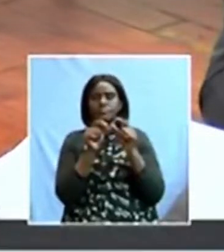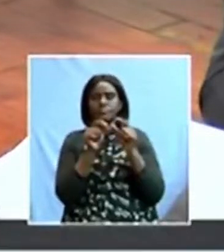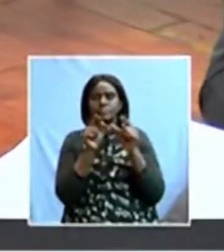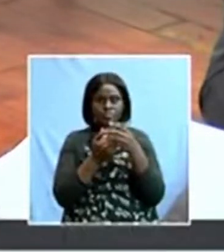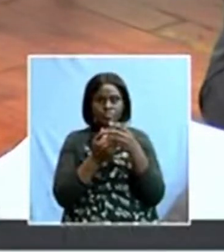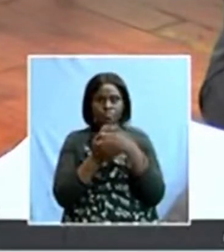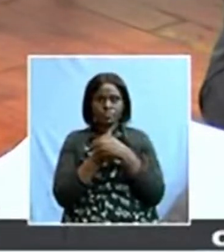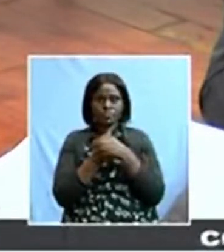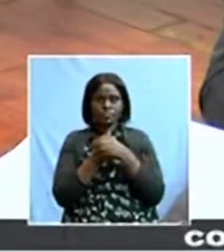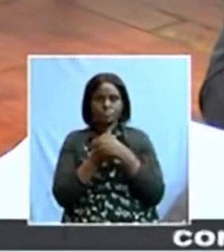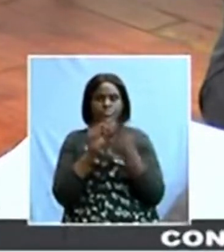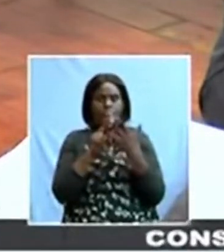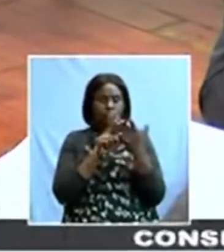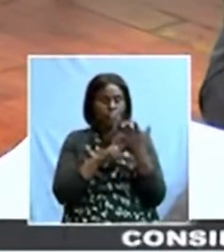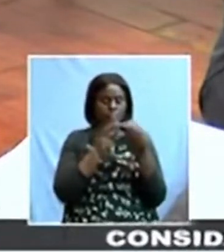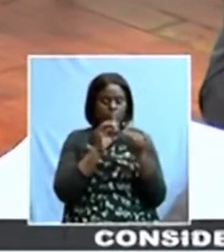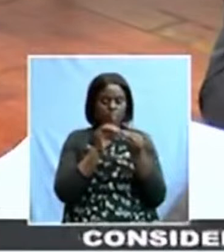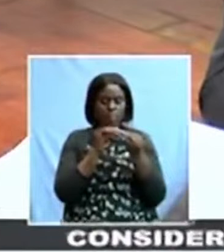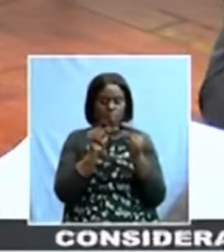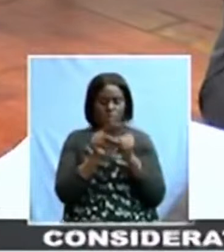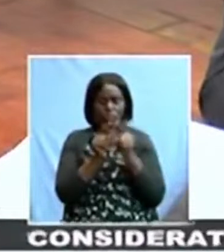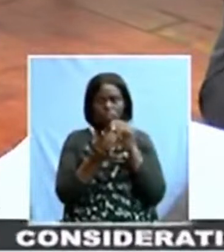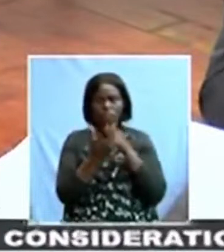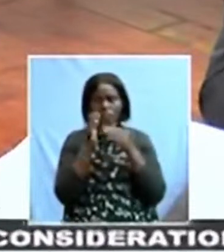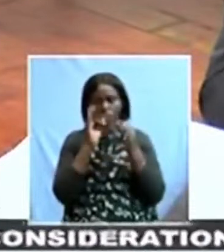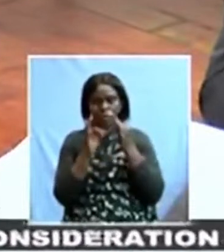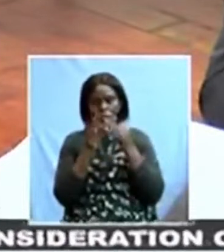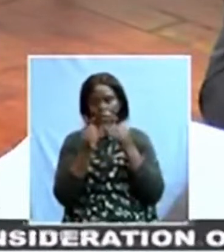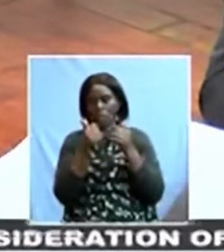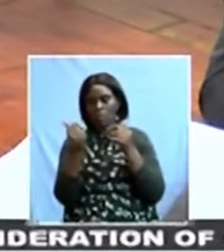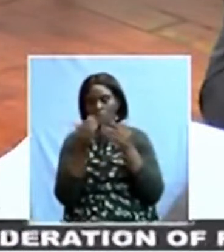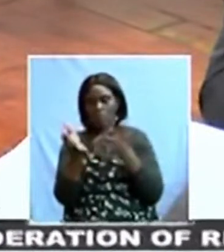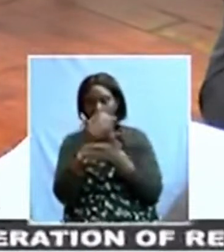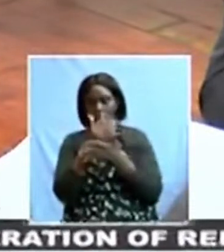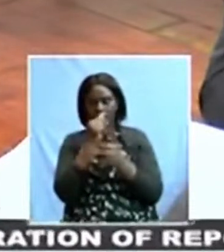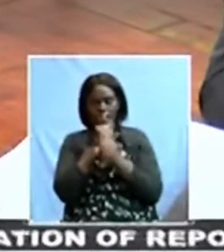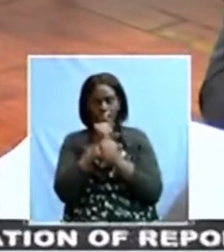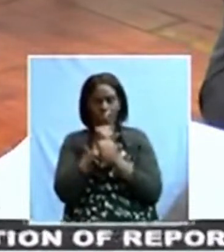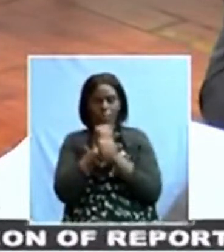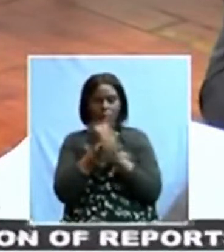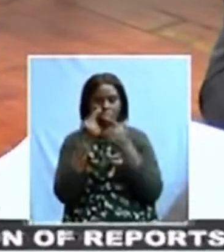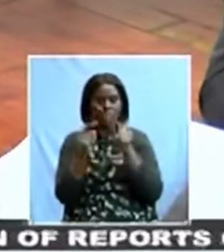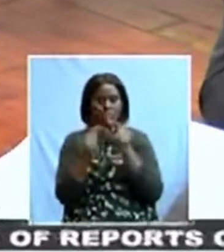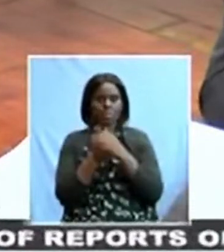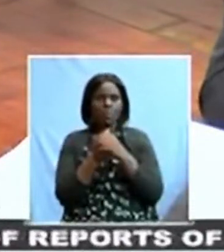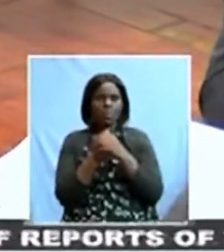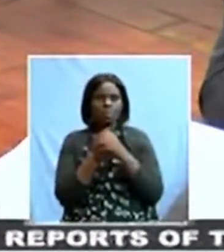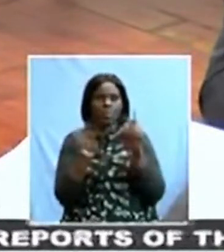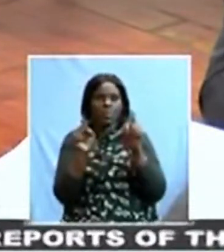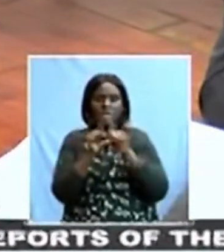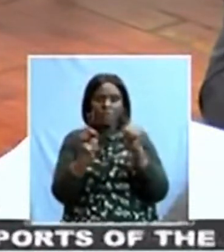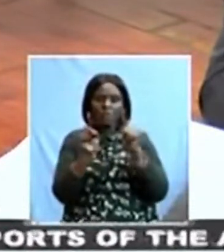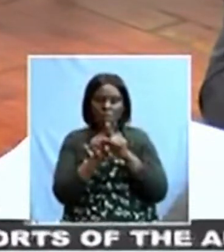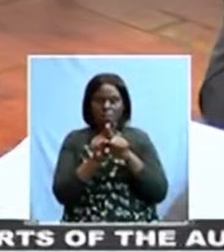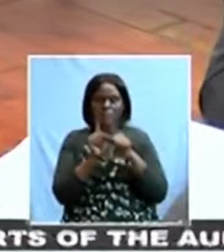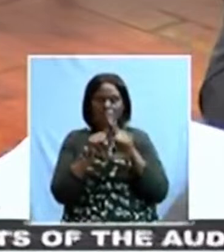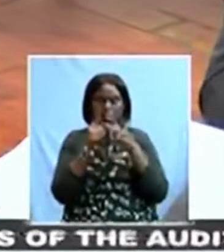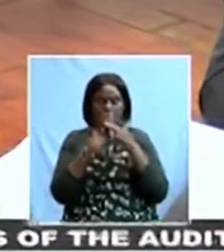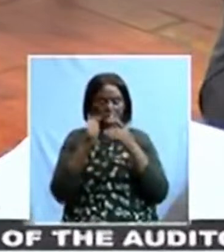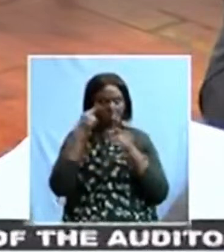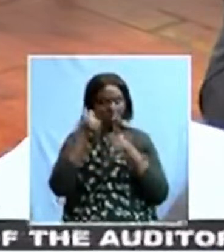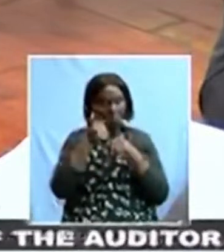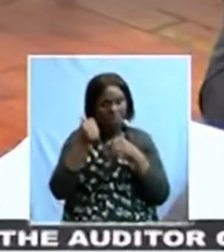get a report, and if any recoveries are done on the same. Otherwise, for